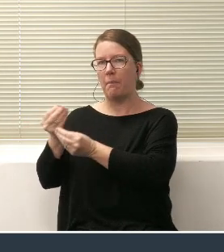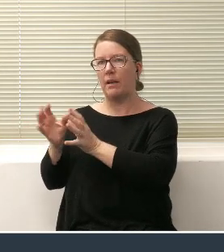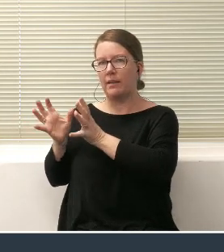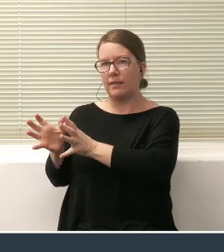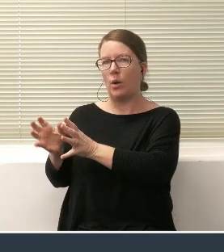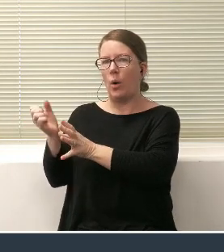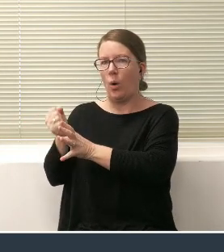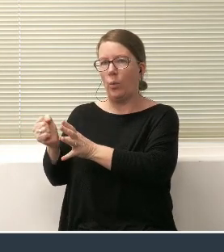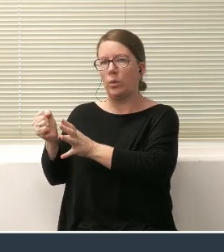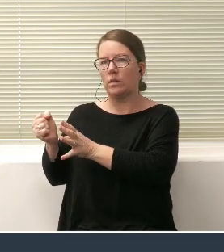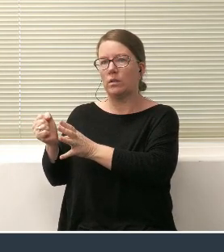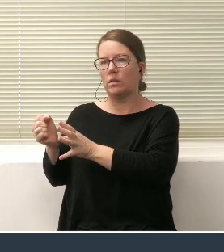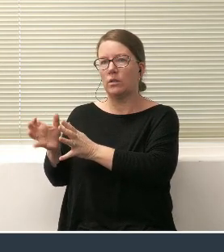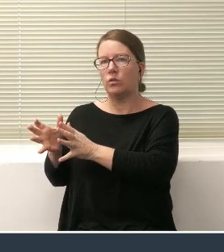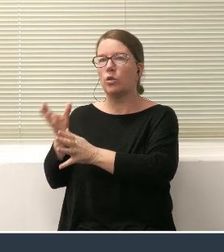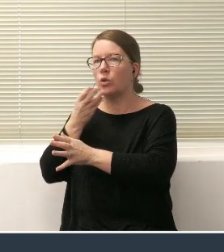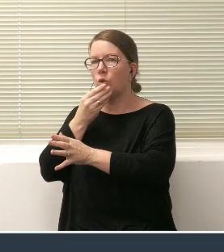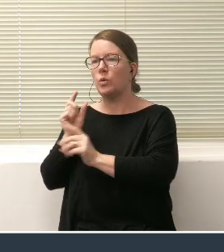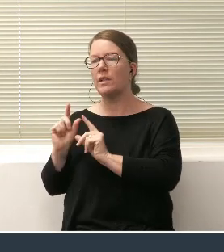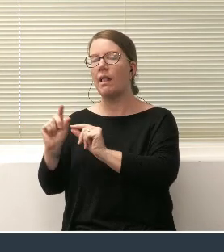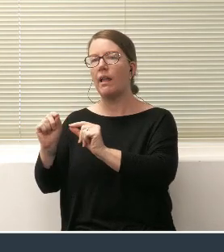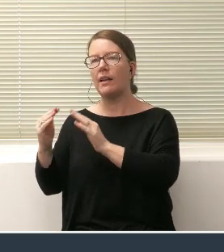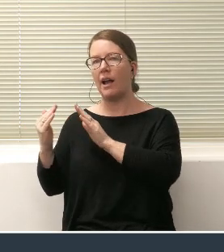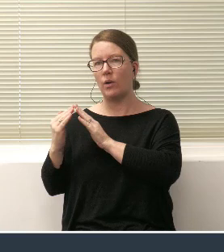for investment in the housing portfolio. Yeah.